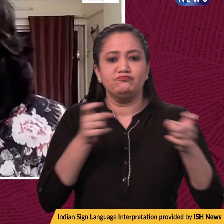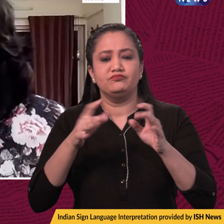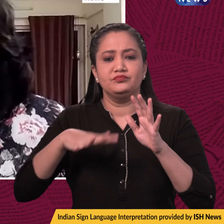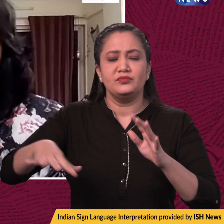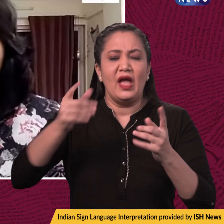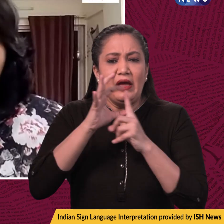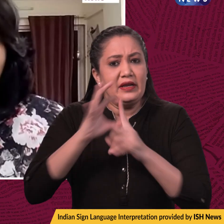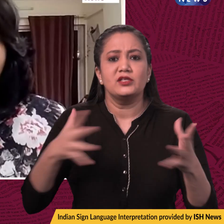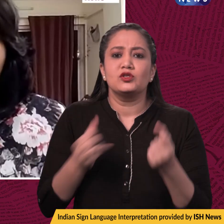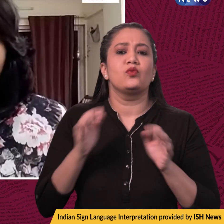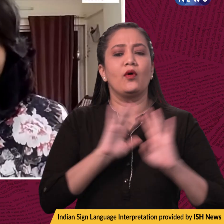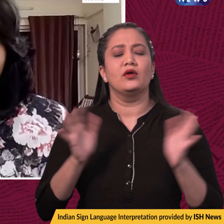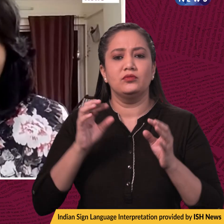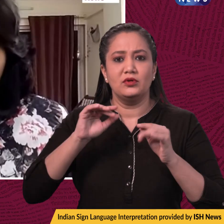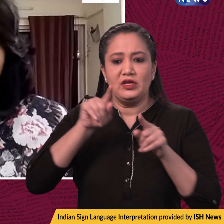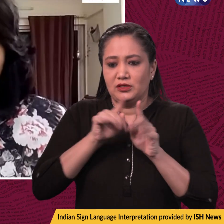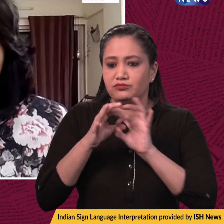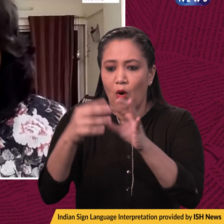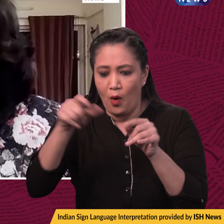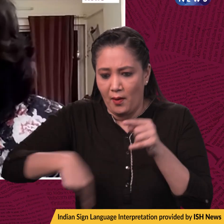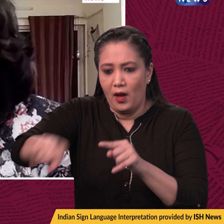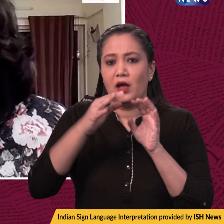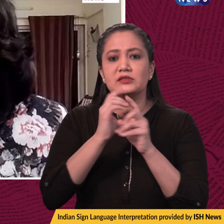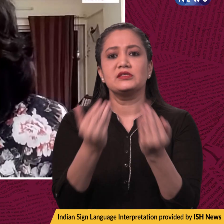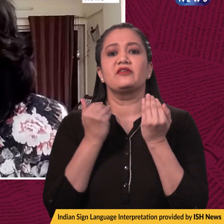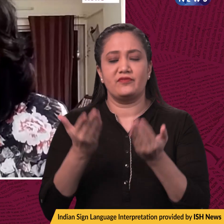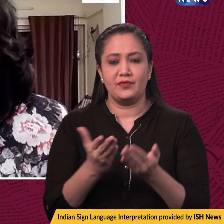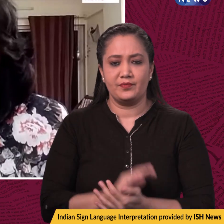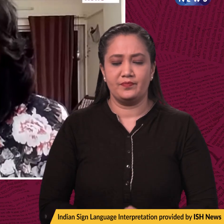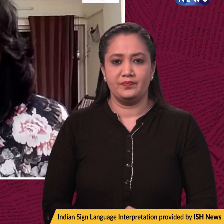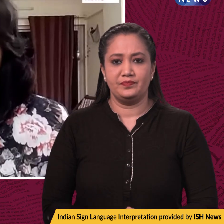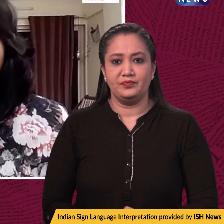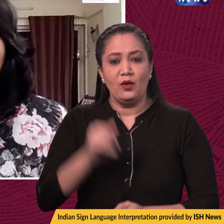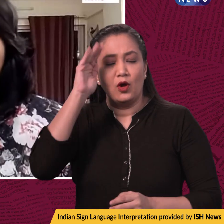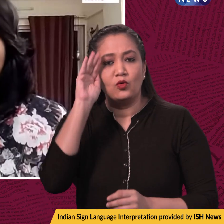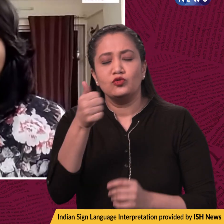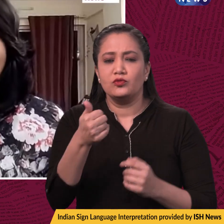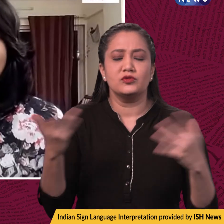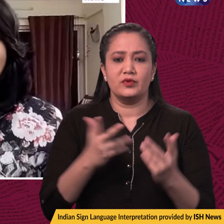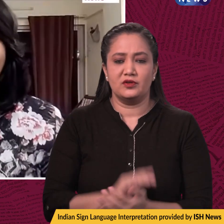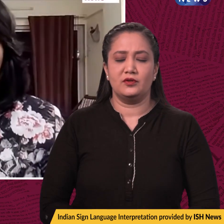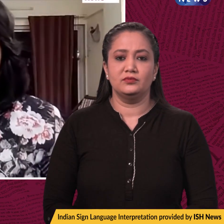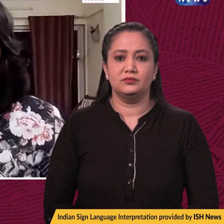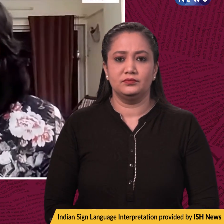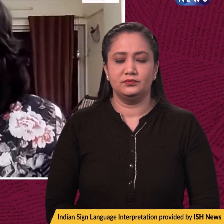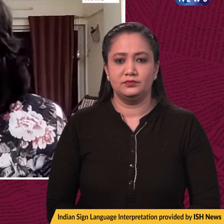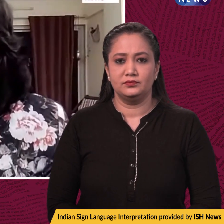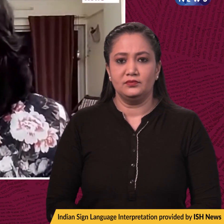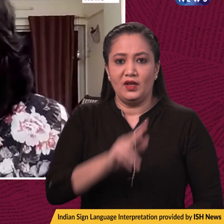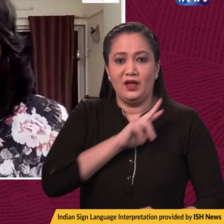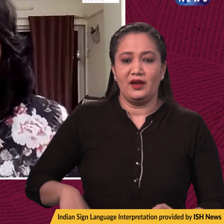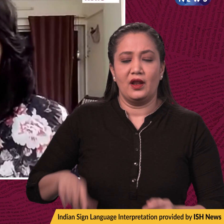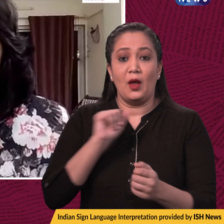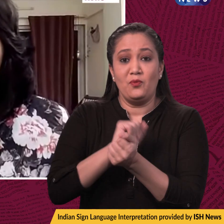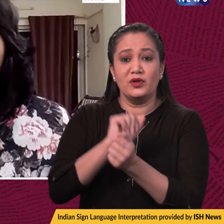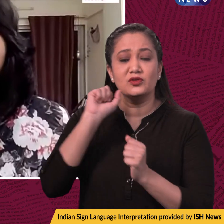maintain a hazard-free bubble environment. End quote. And one piece of good news before we wrap up this bulletin, the Karnataka